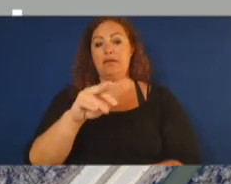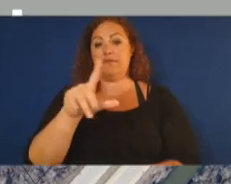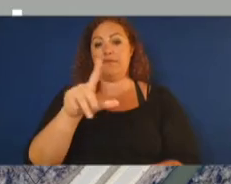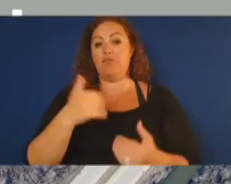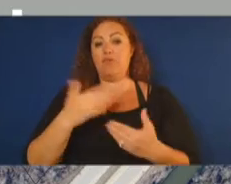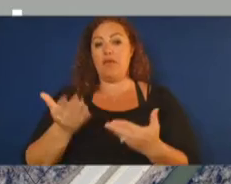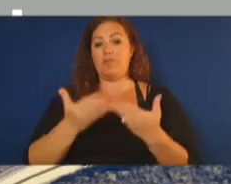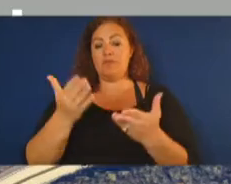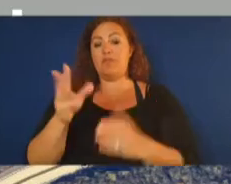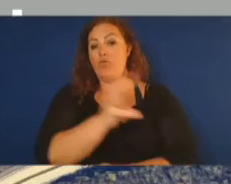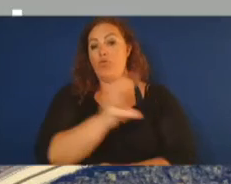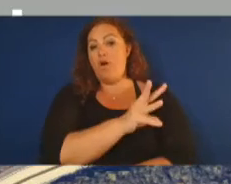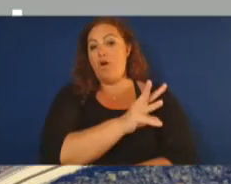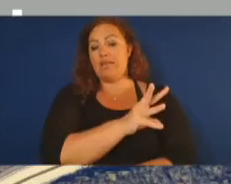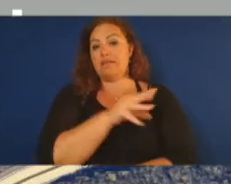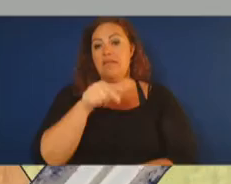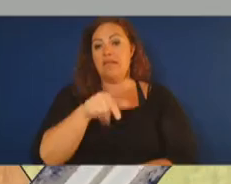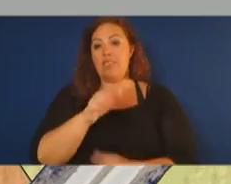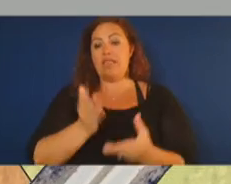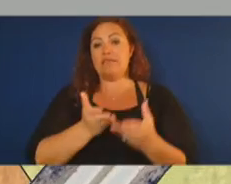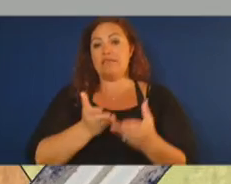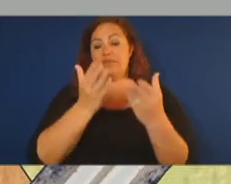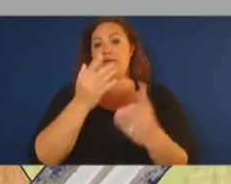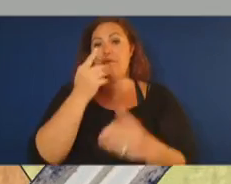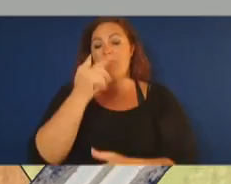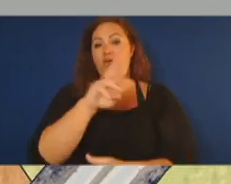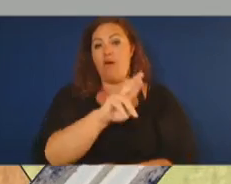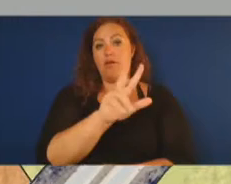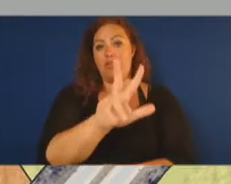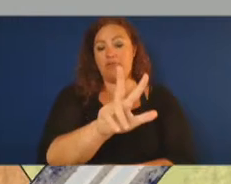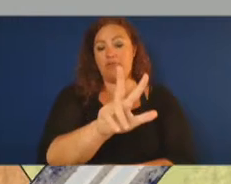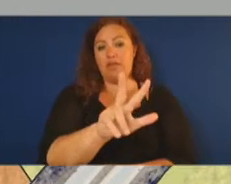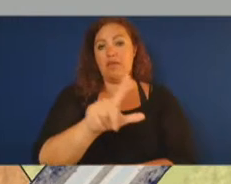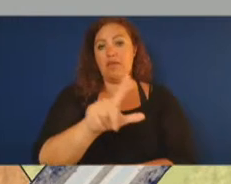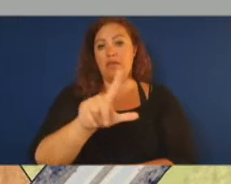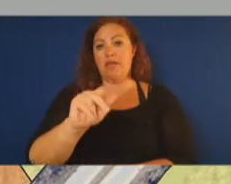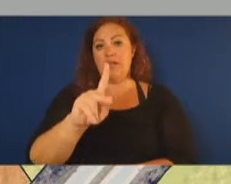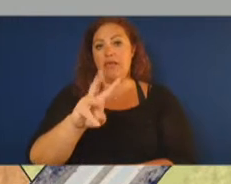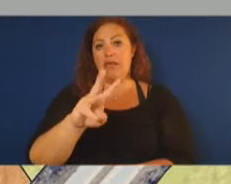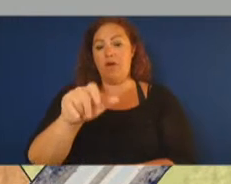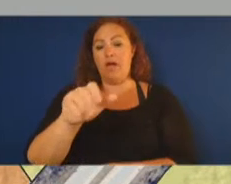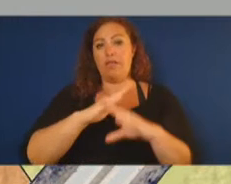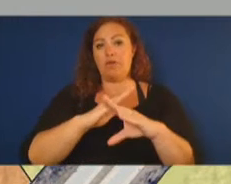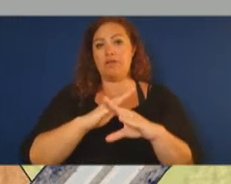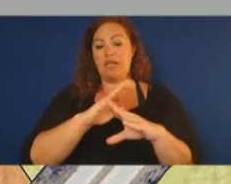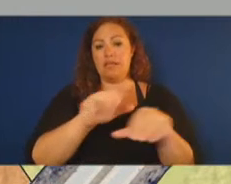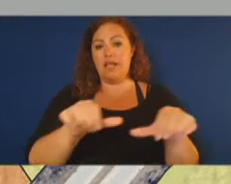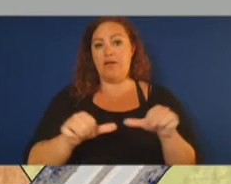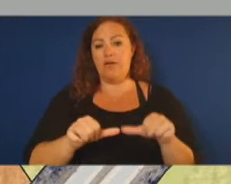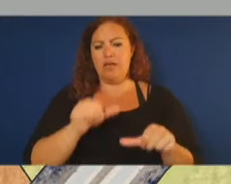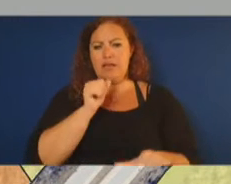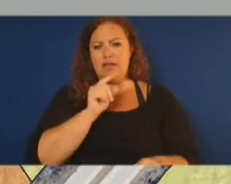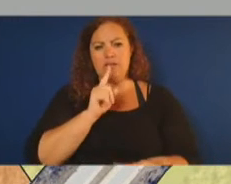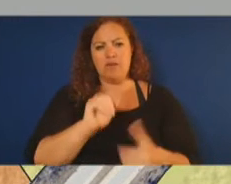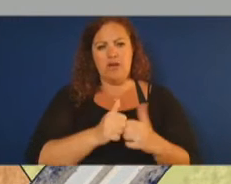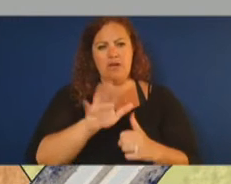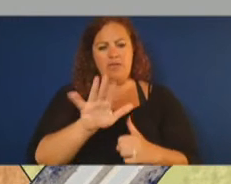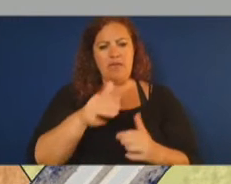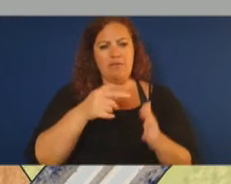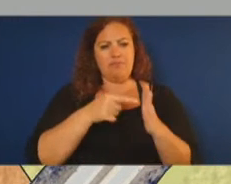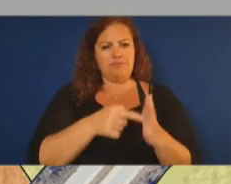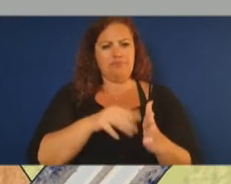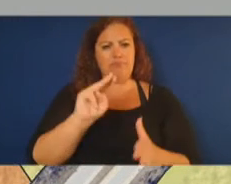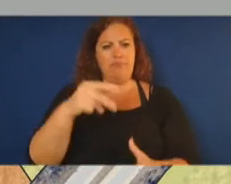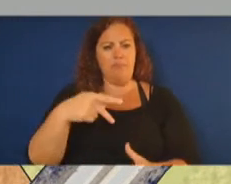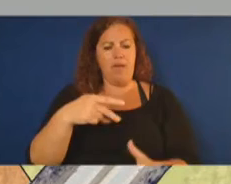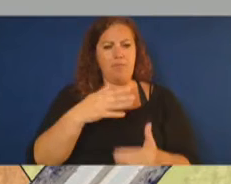this uh this petition is for R3 it's in the lake wey protected area not sure how that got translated in in the mapping